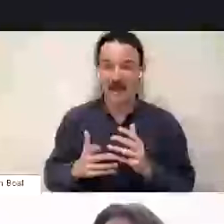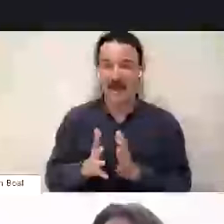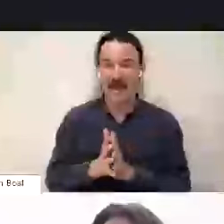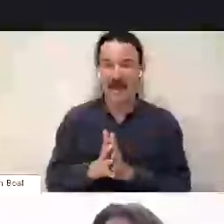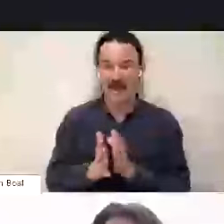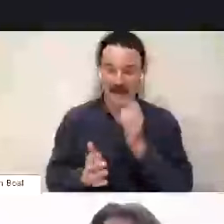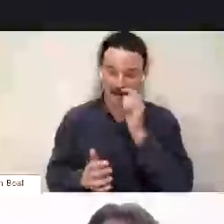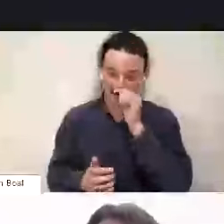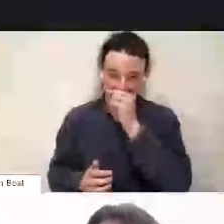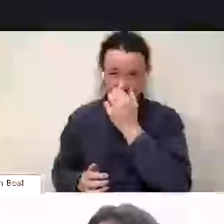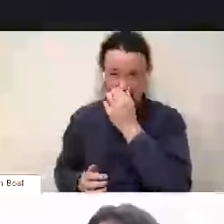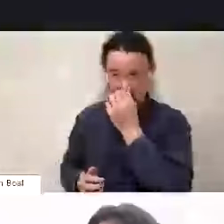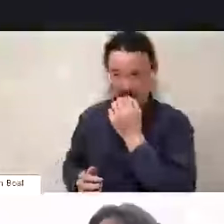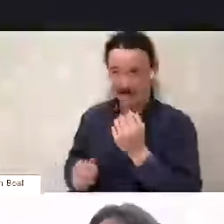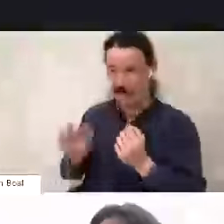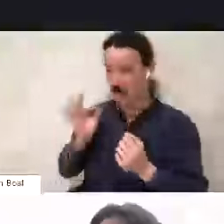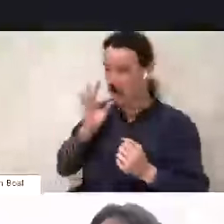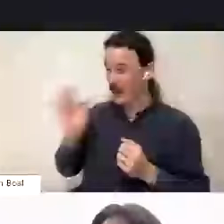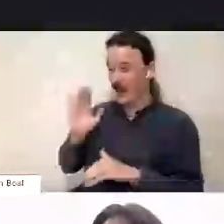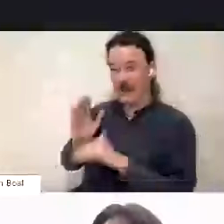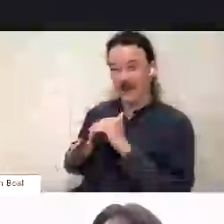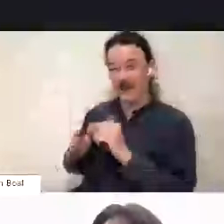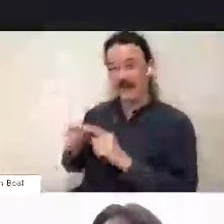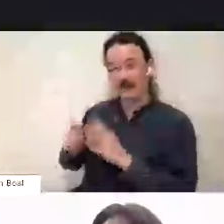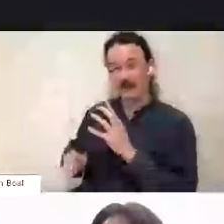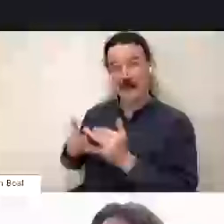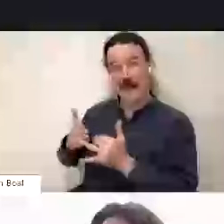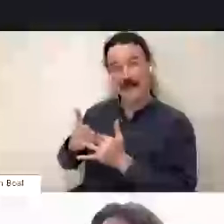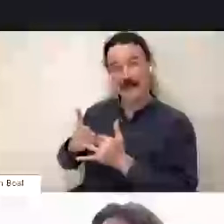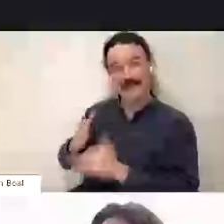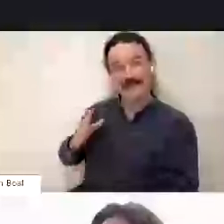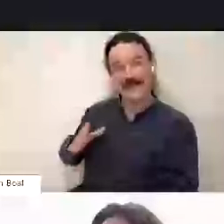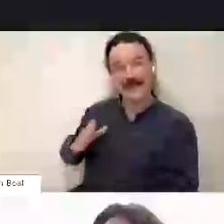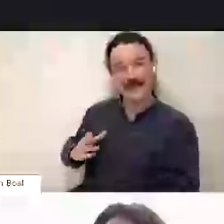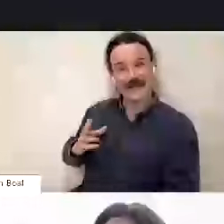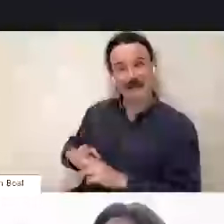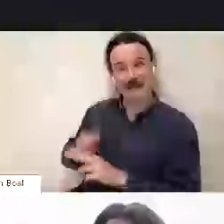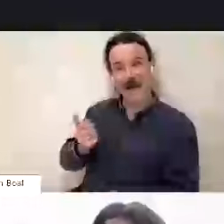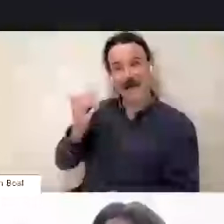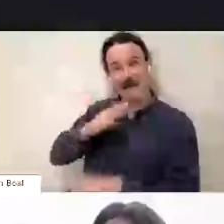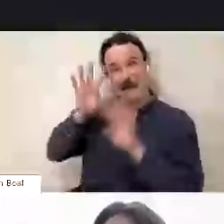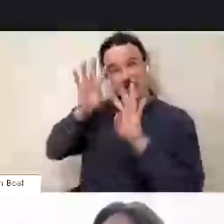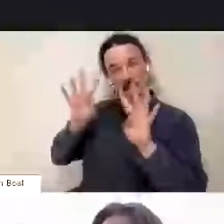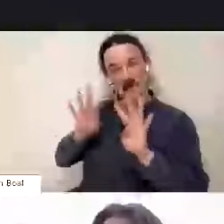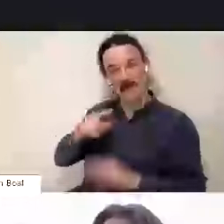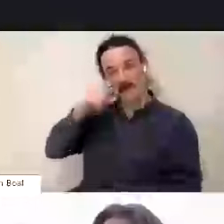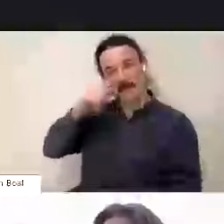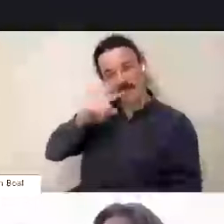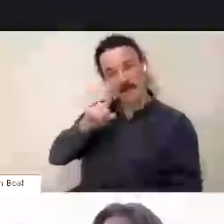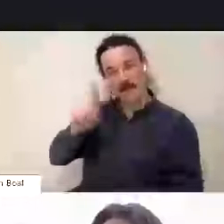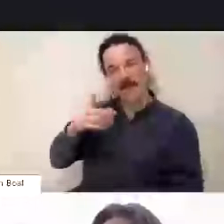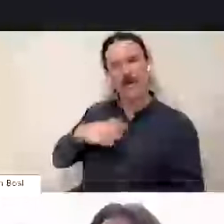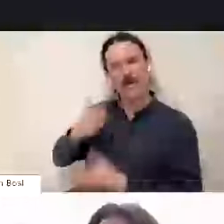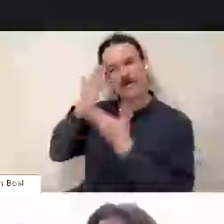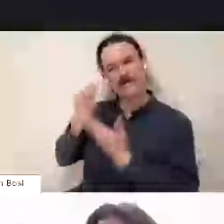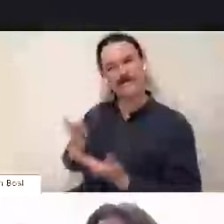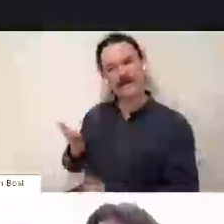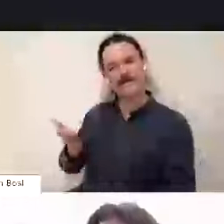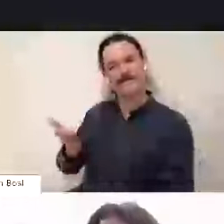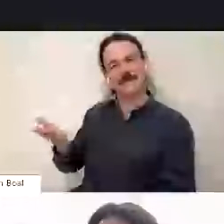about disability access needs for Aboriginal and Torres Strait Islander people in a way that's respectful and mindful of the